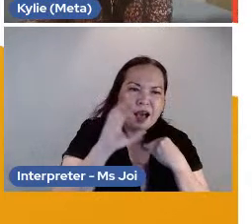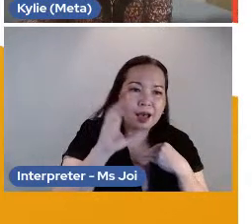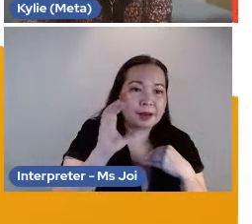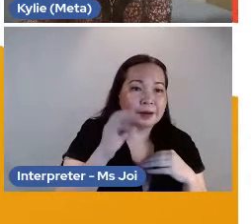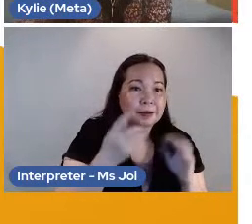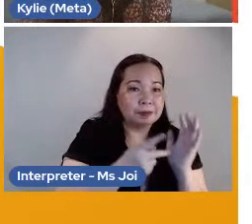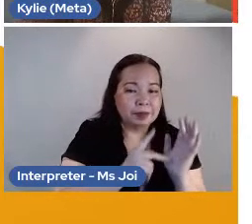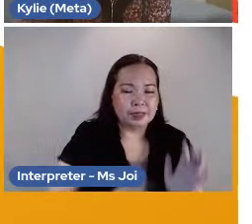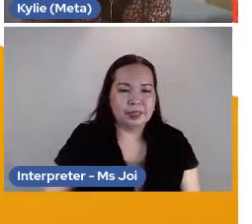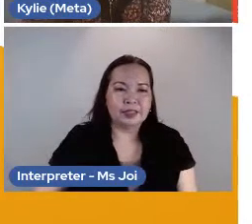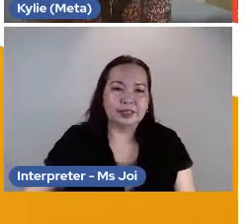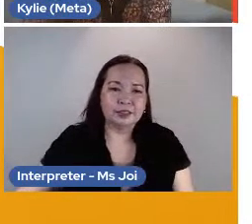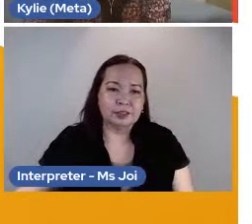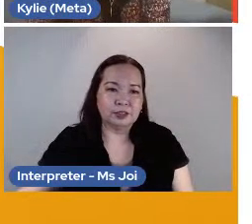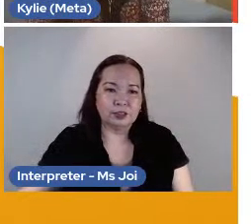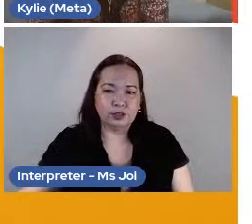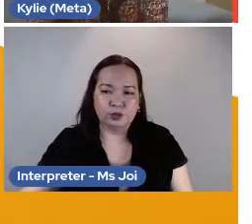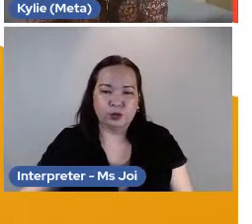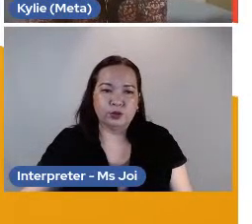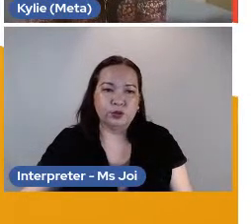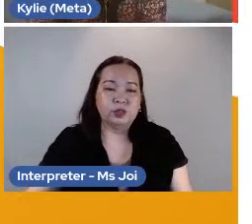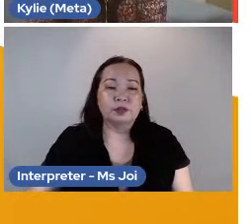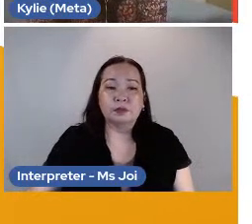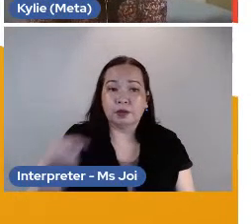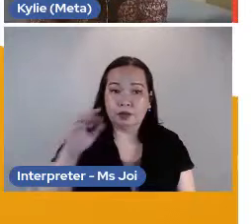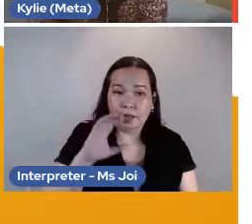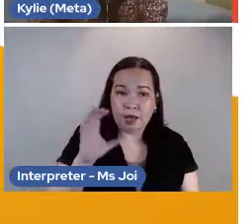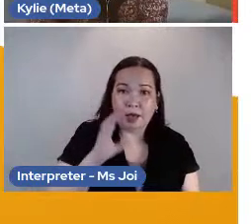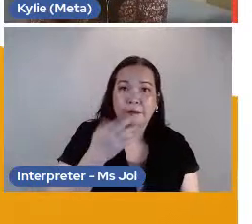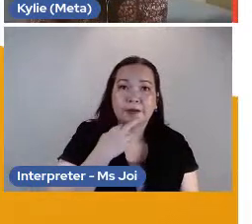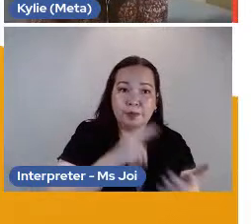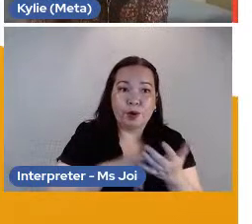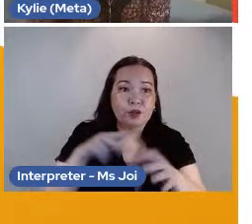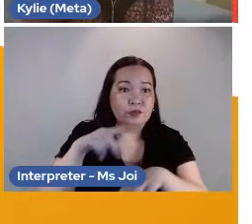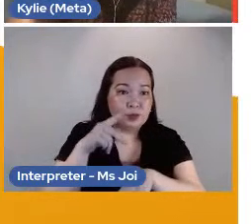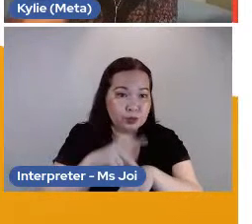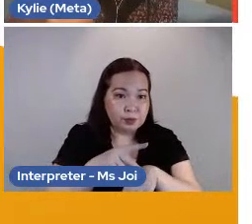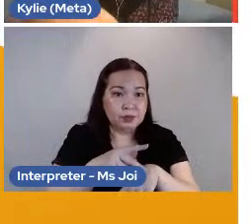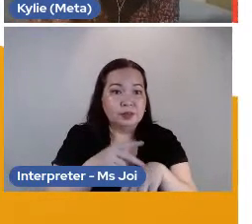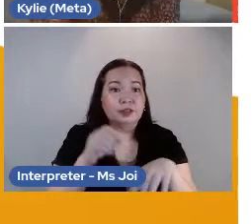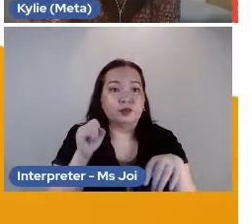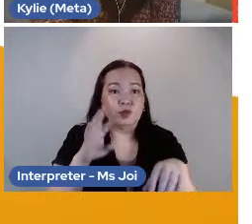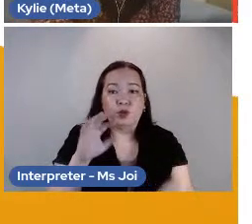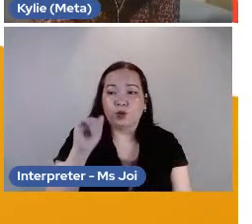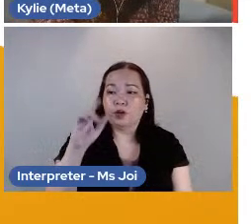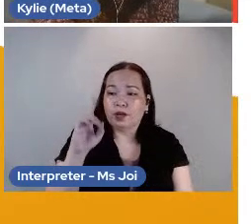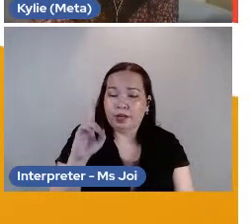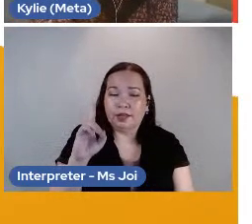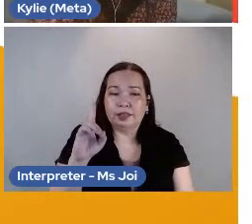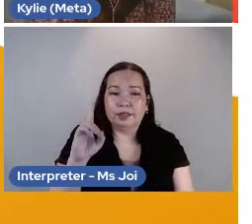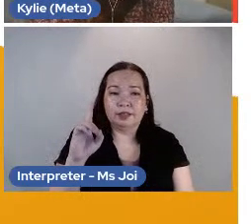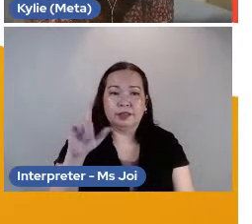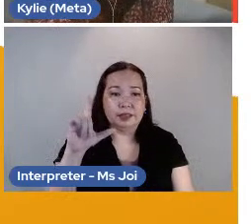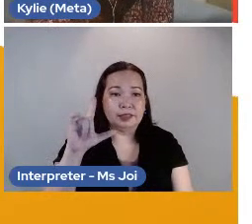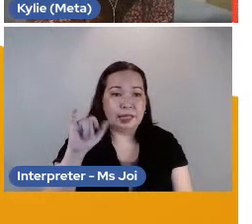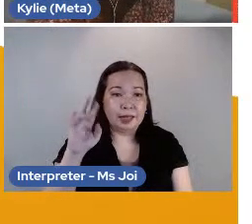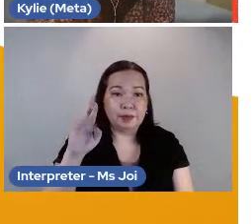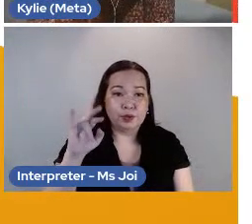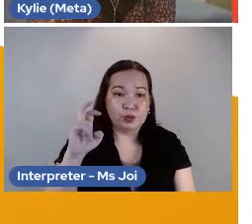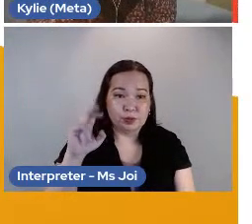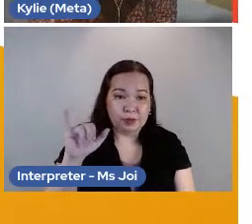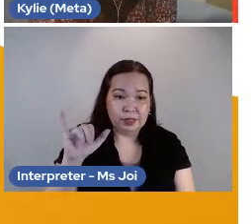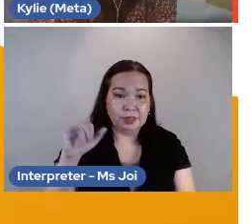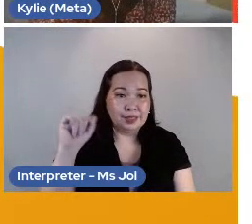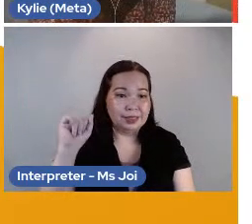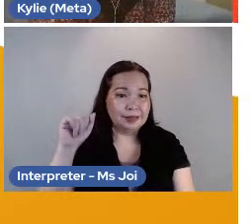library report for the Philippines or the ad library API. So hopefully that's been helpful to give you a